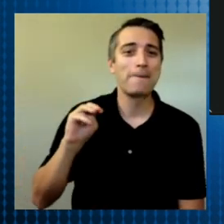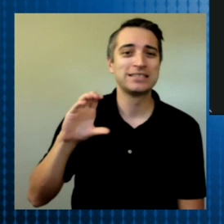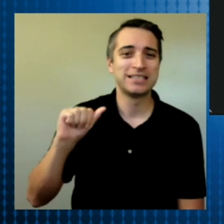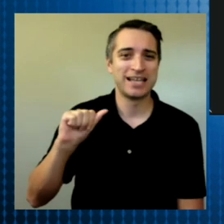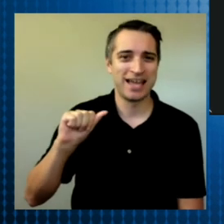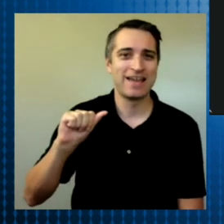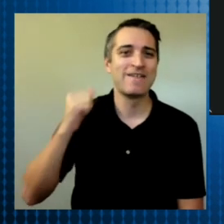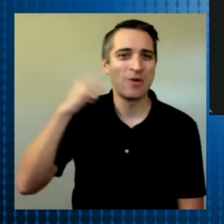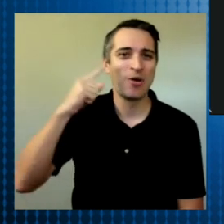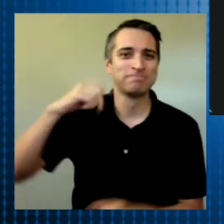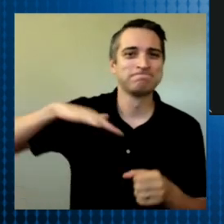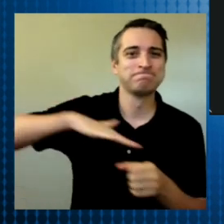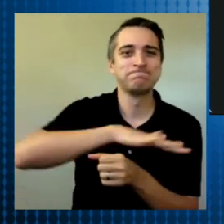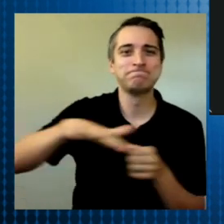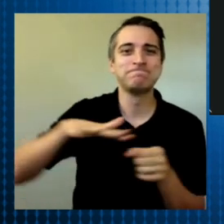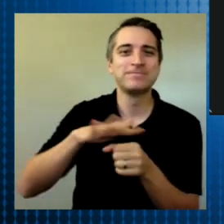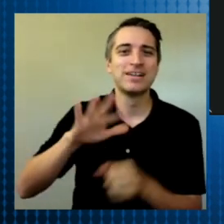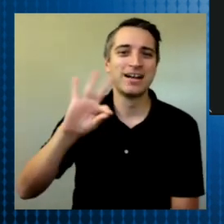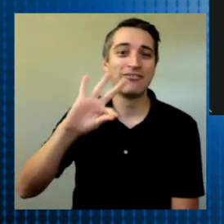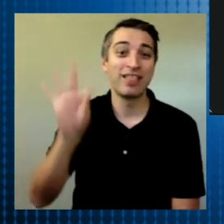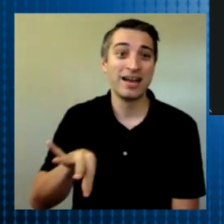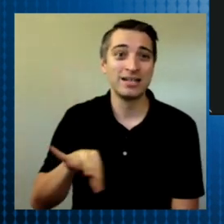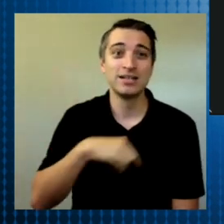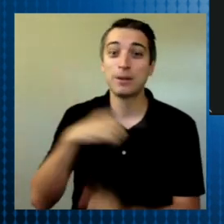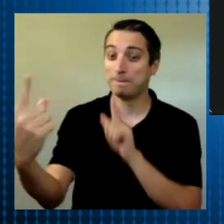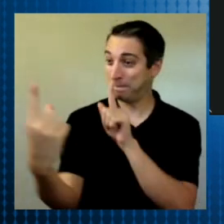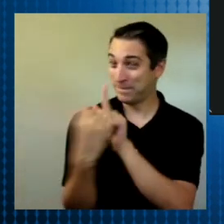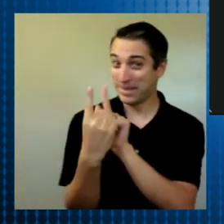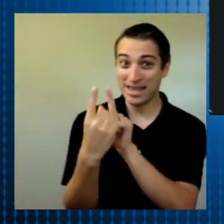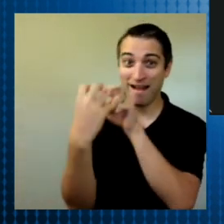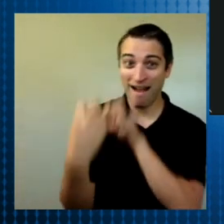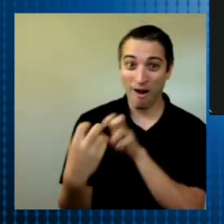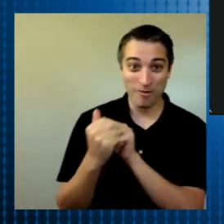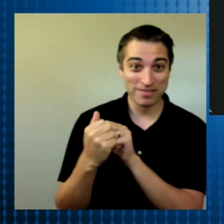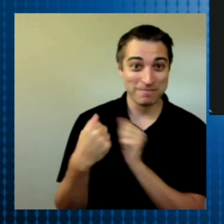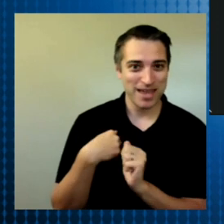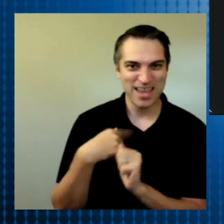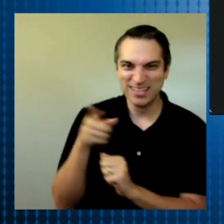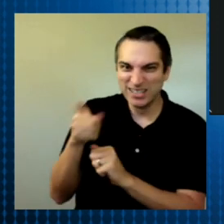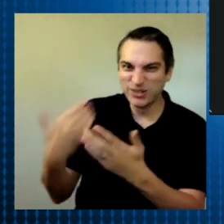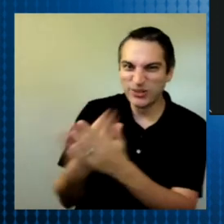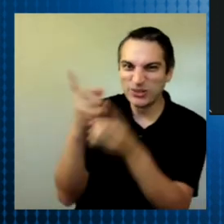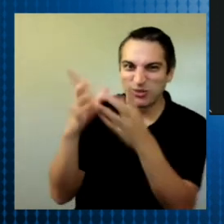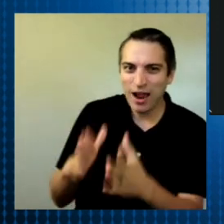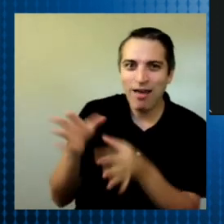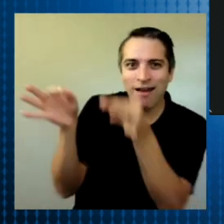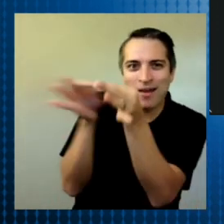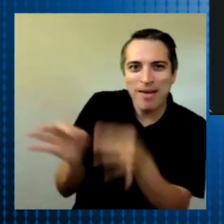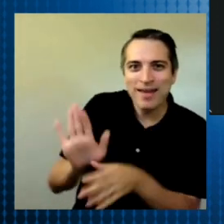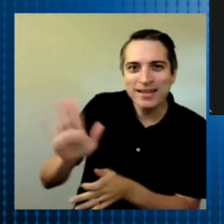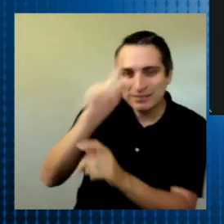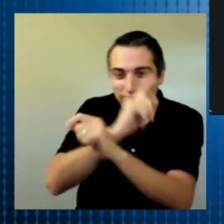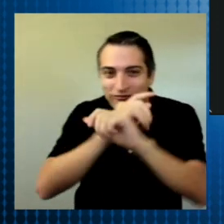came in to meet with me with the new director to kind of share the vision of where they were going and what they were doing. And